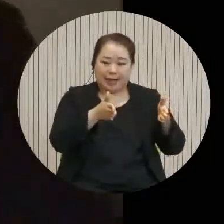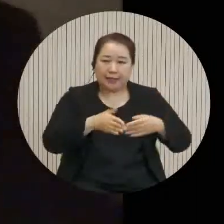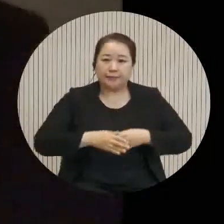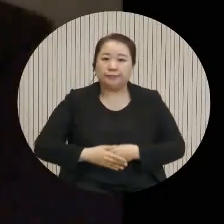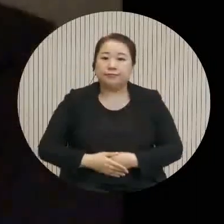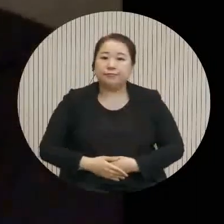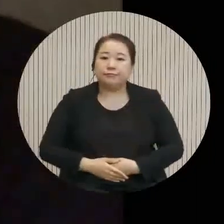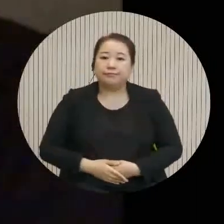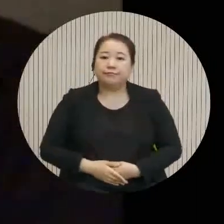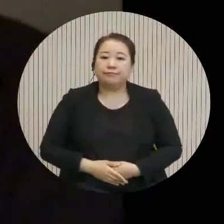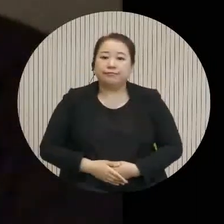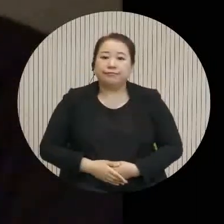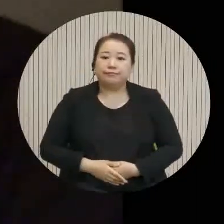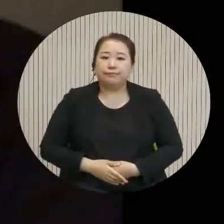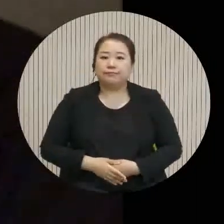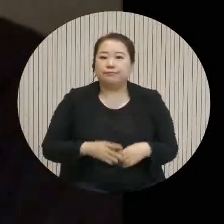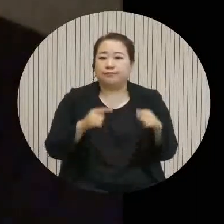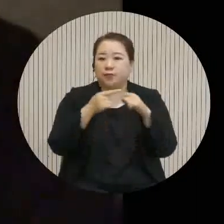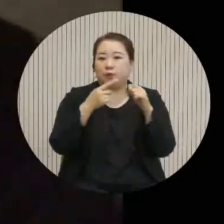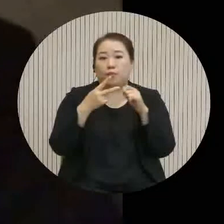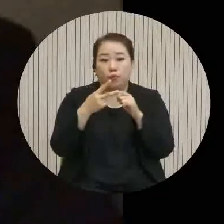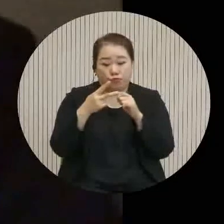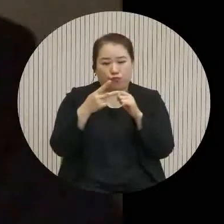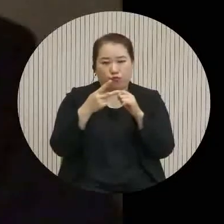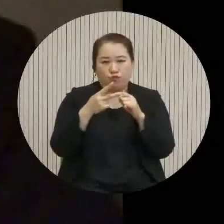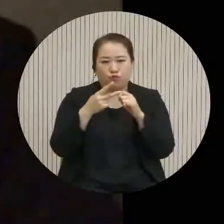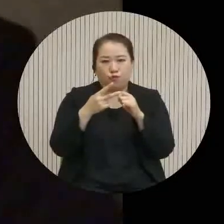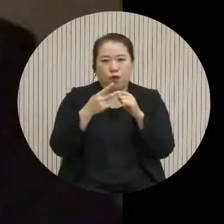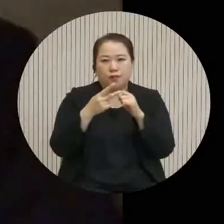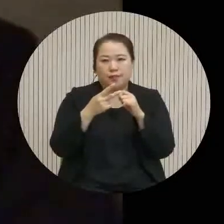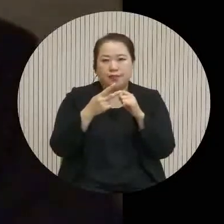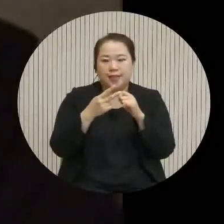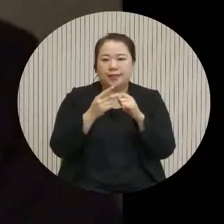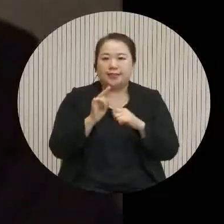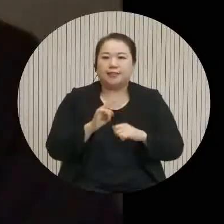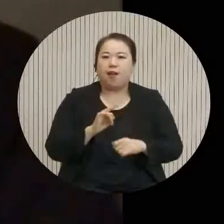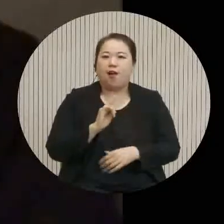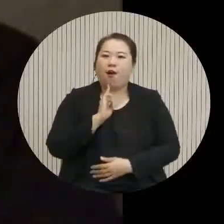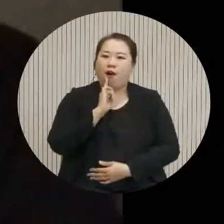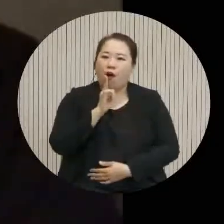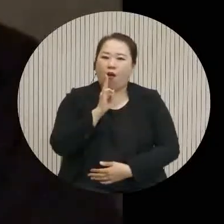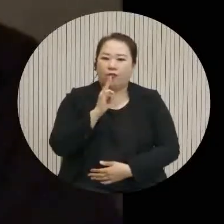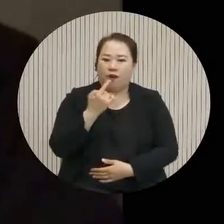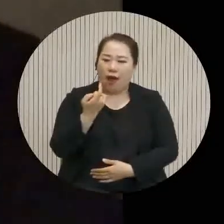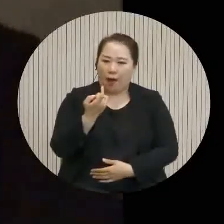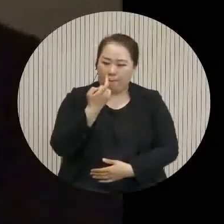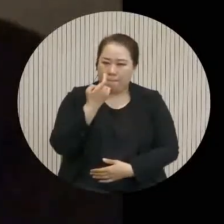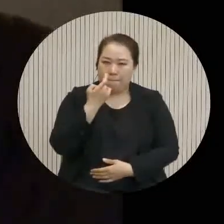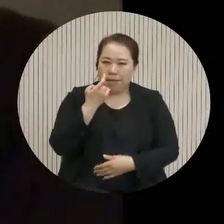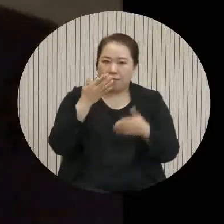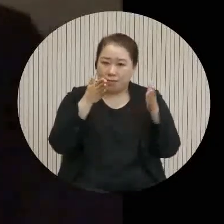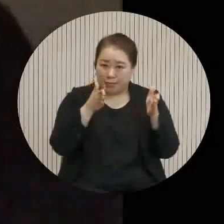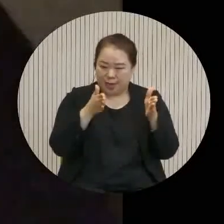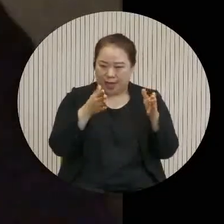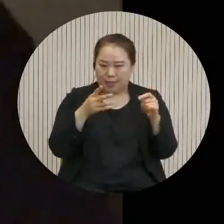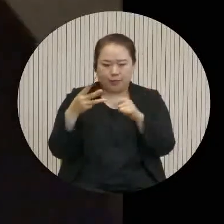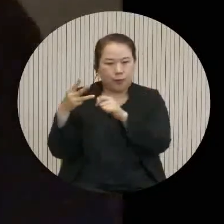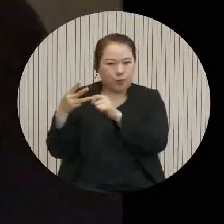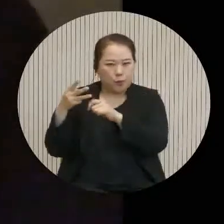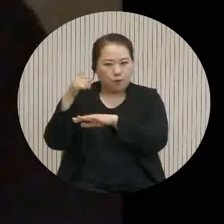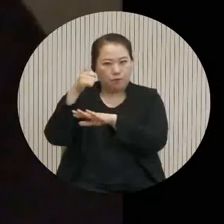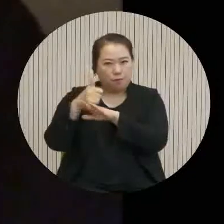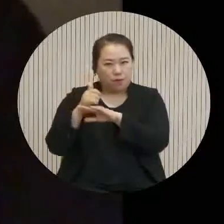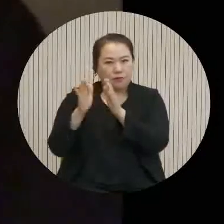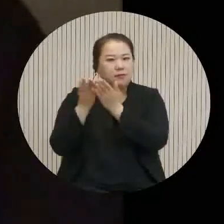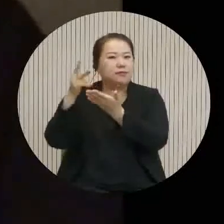How long they had studied English in their home country, that helped. How much reading they did in English. We did a